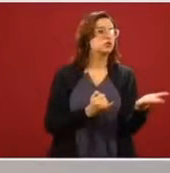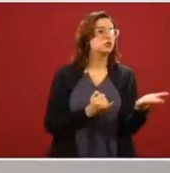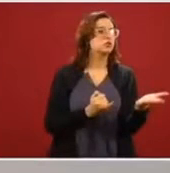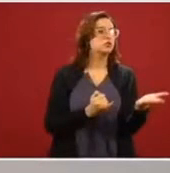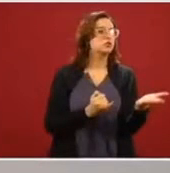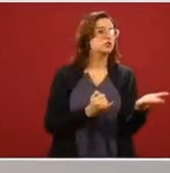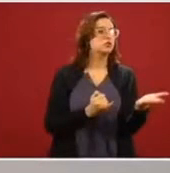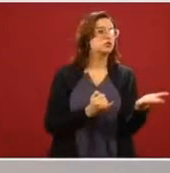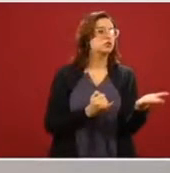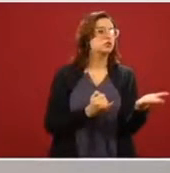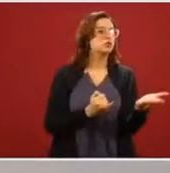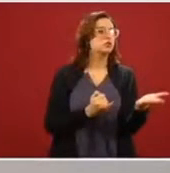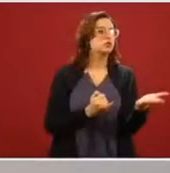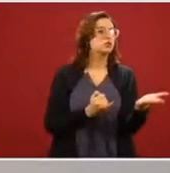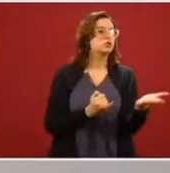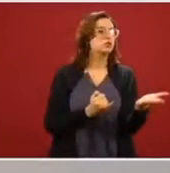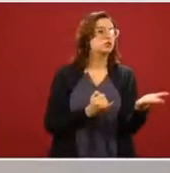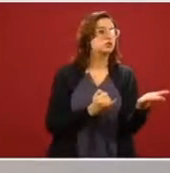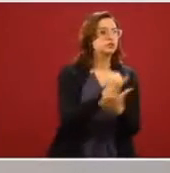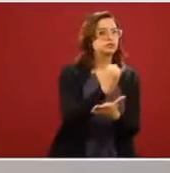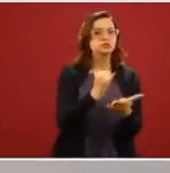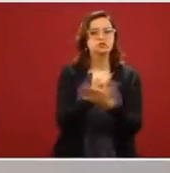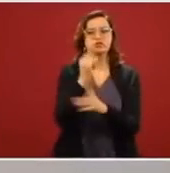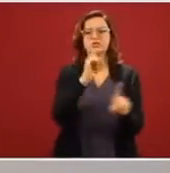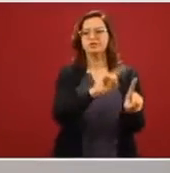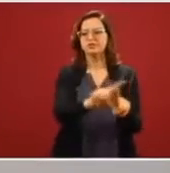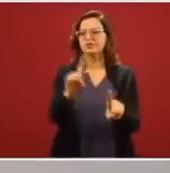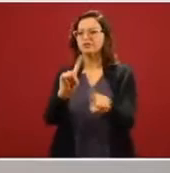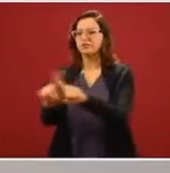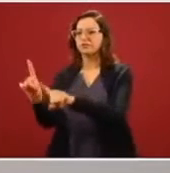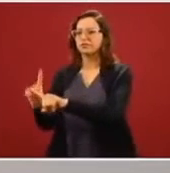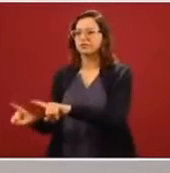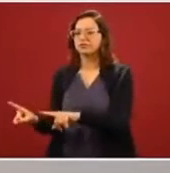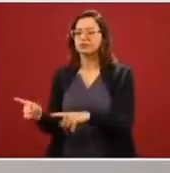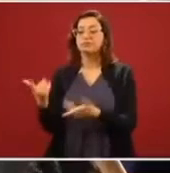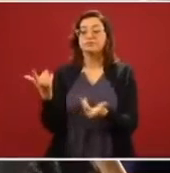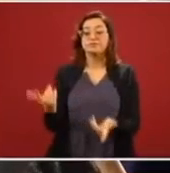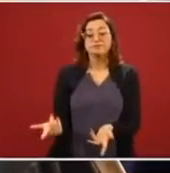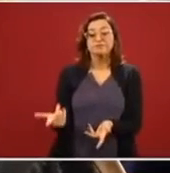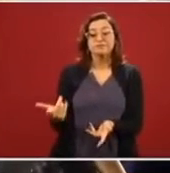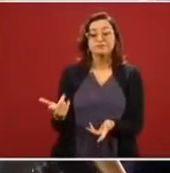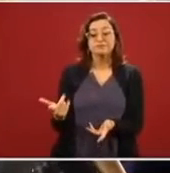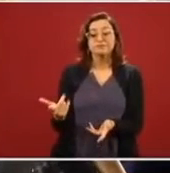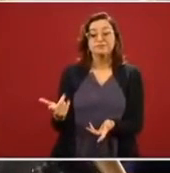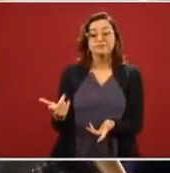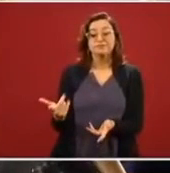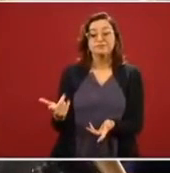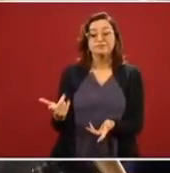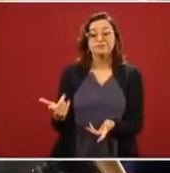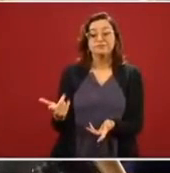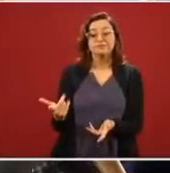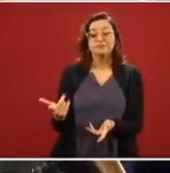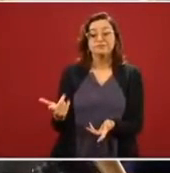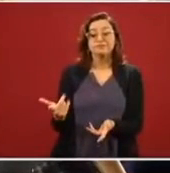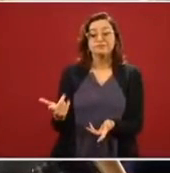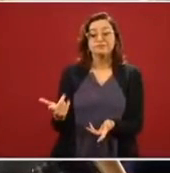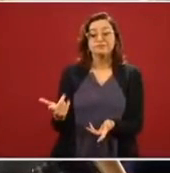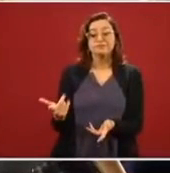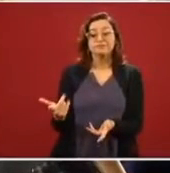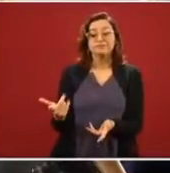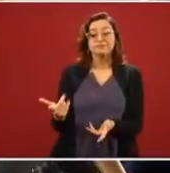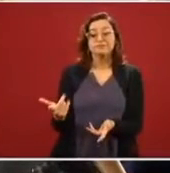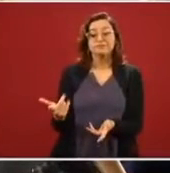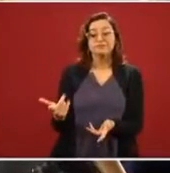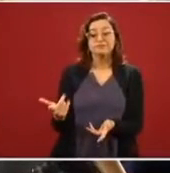making diverse decisions que si uno hace un análisis cuidadoso y that if you make